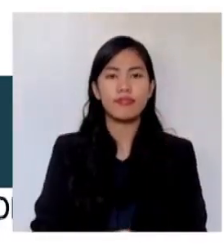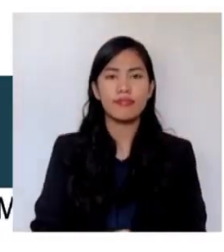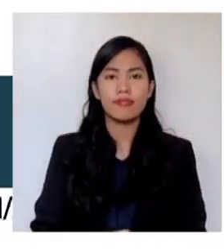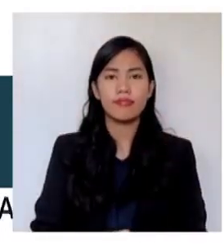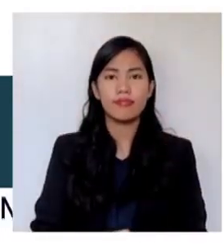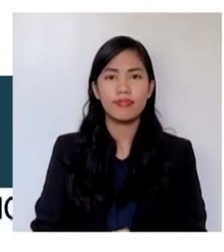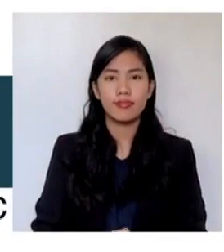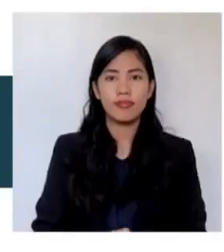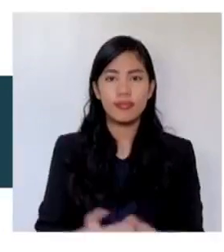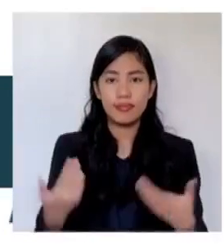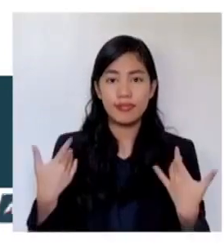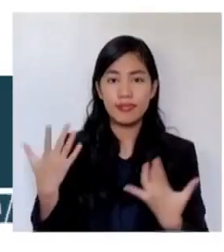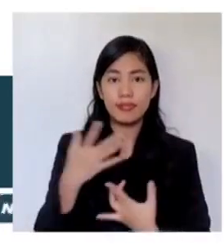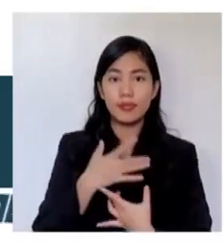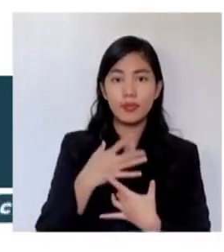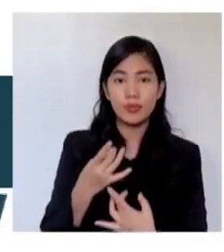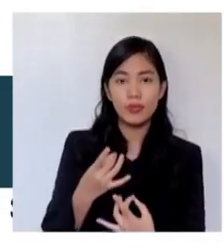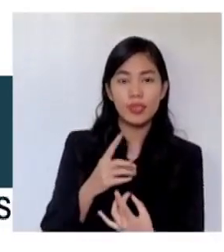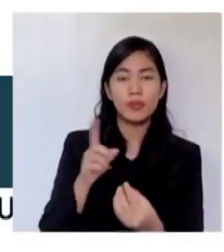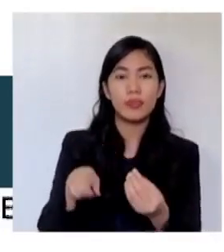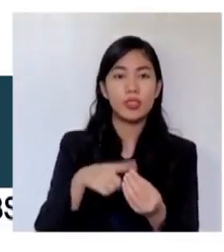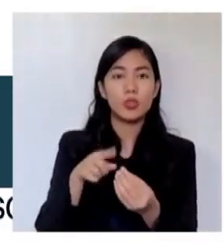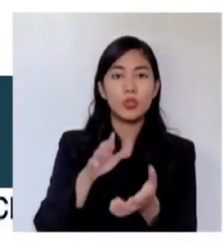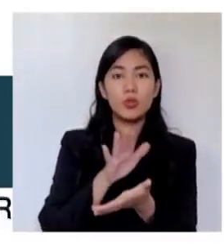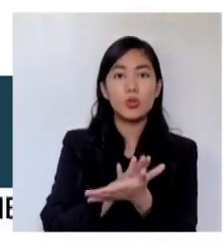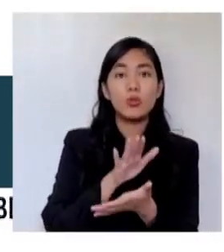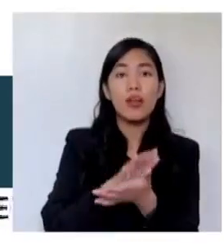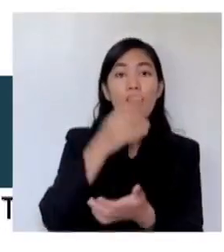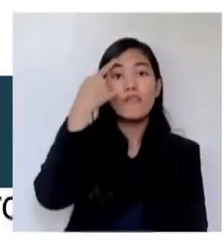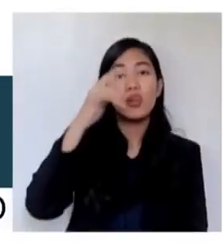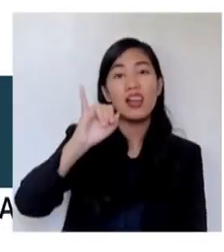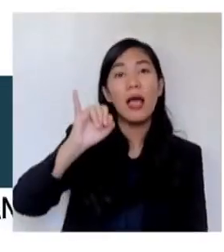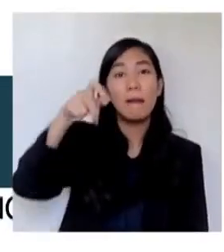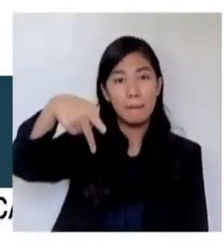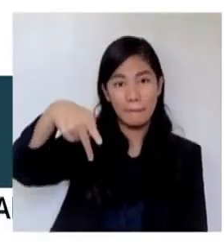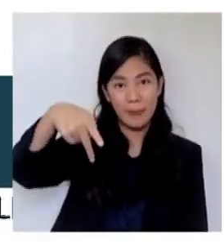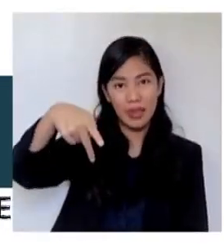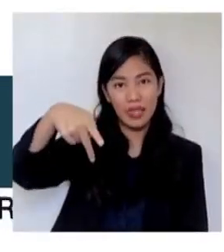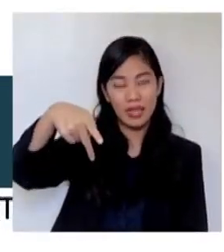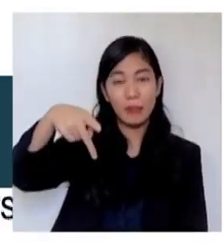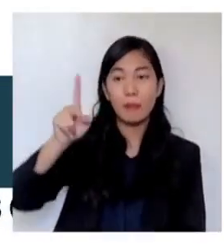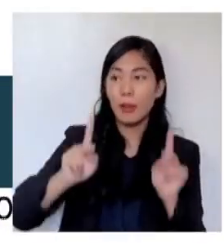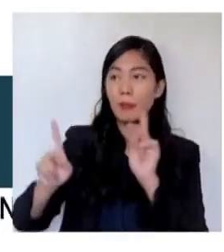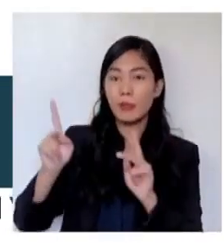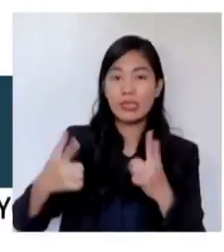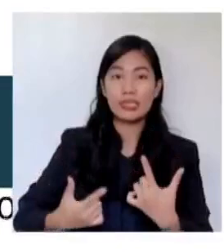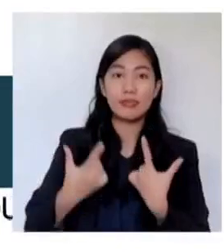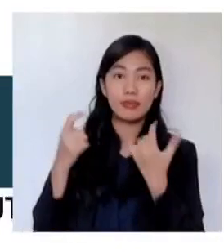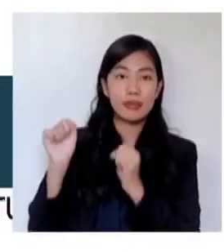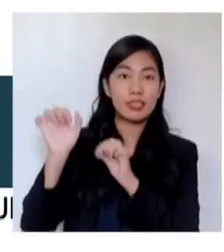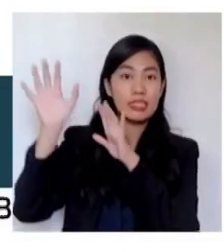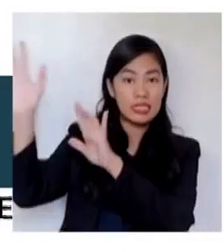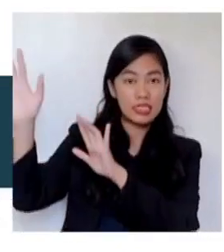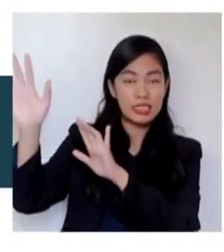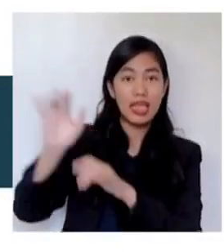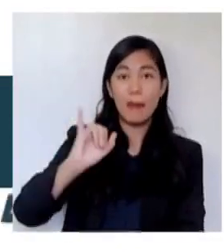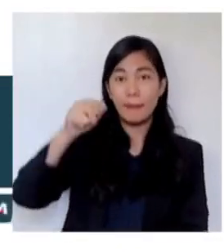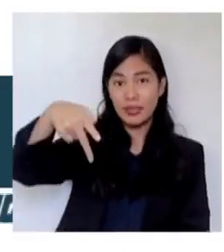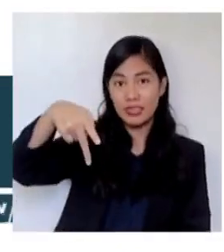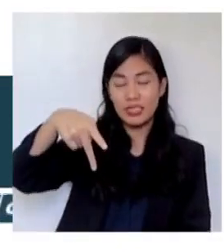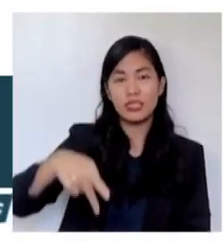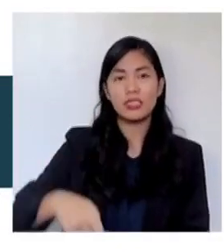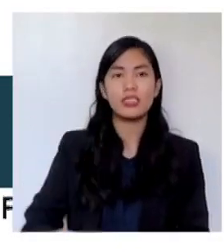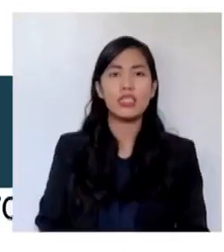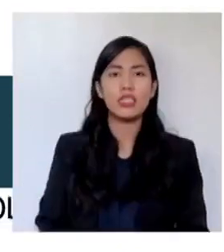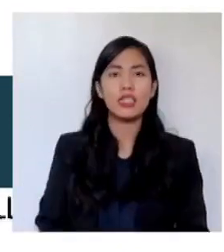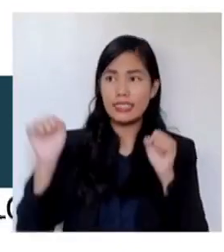I have a particular interest in schools for indigenous peoples, the schools for rural peoples, that they we need to be able to reach them,